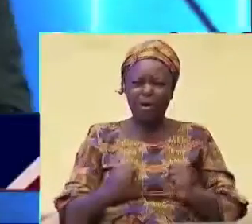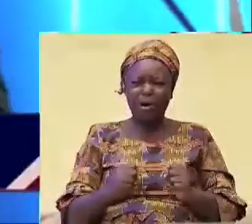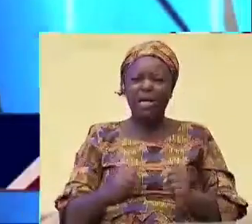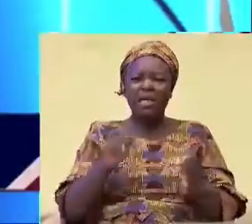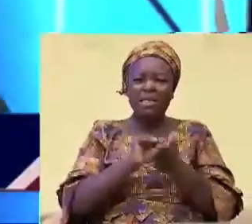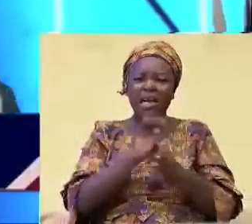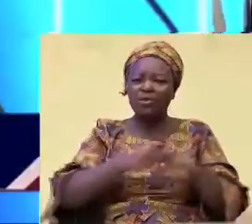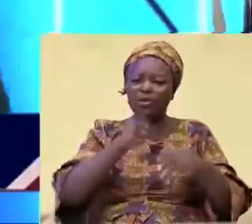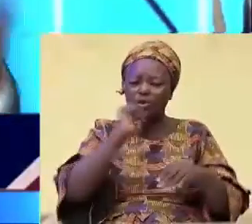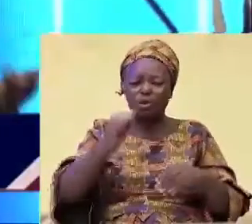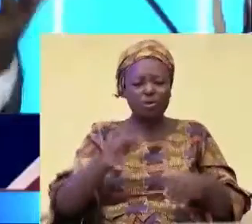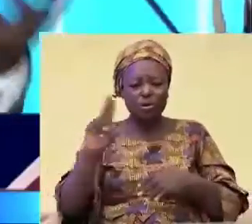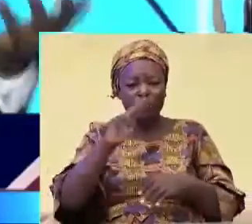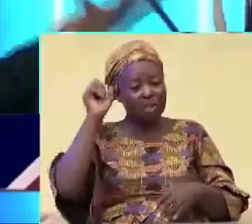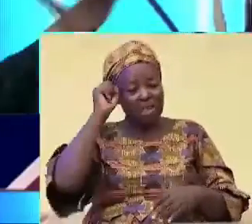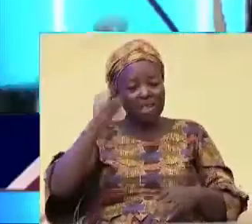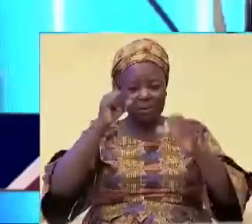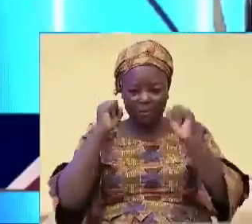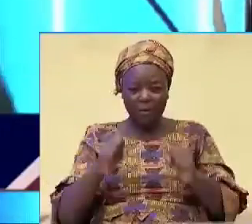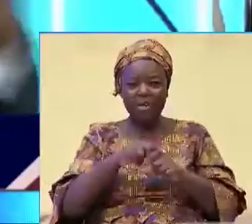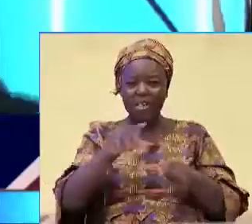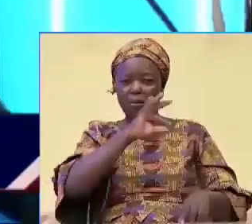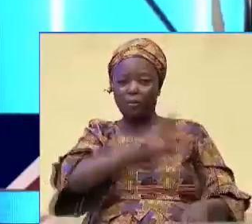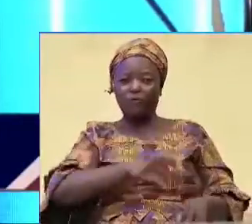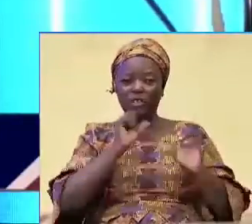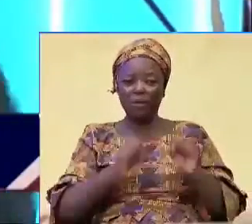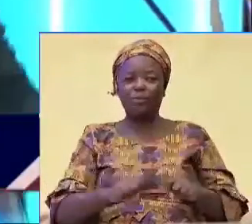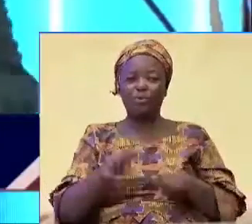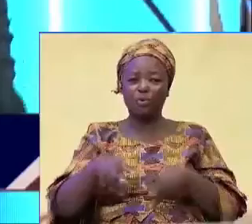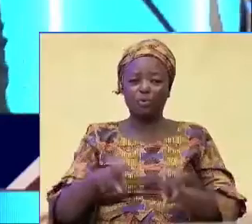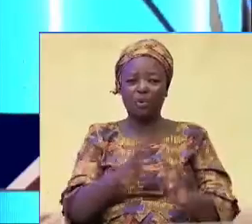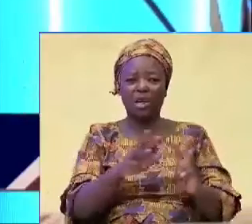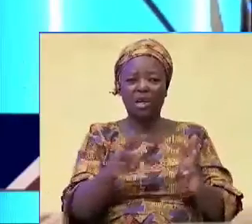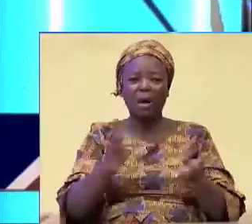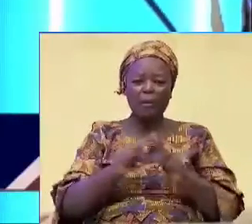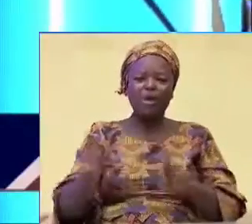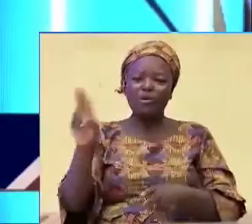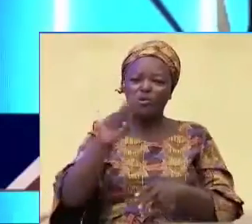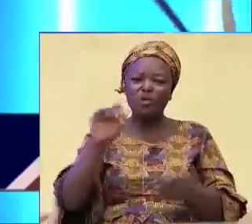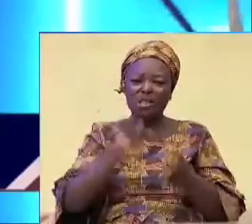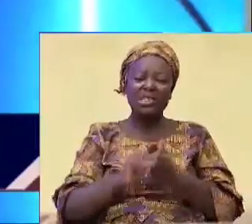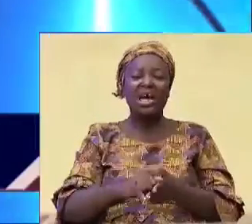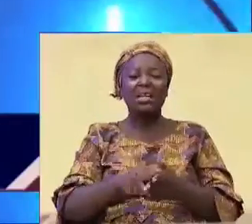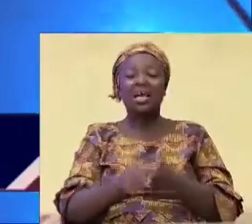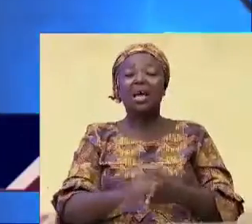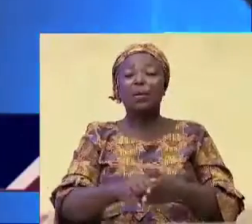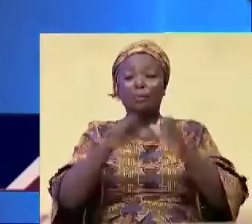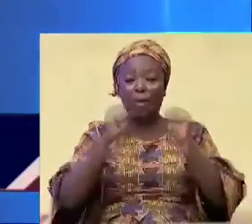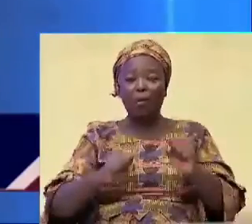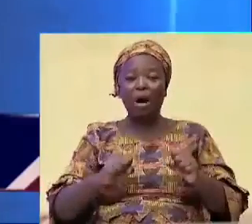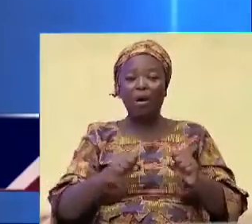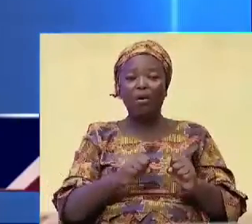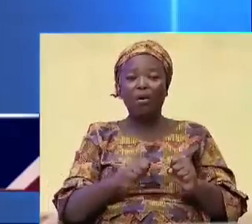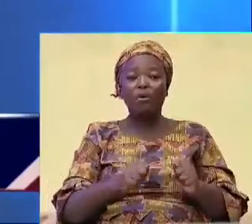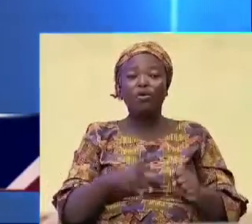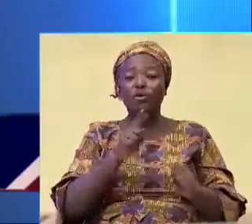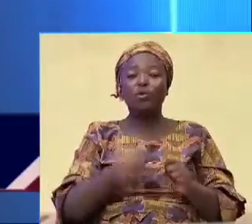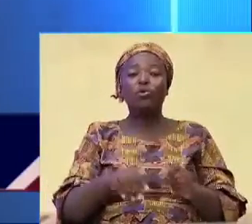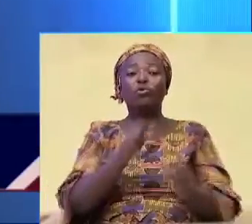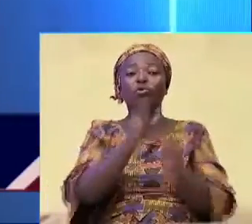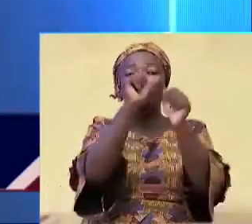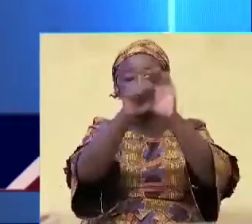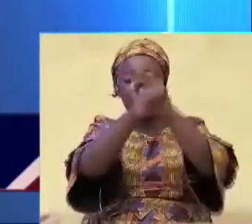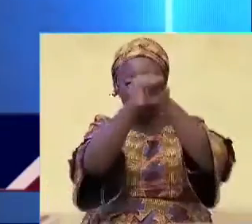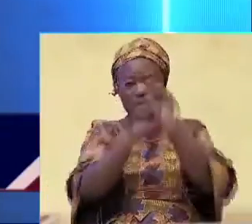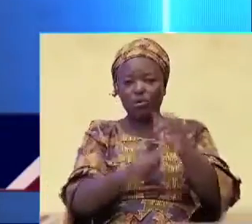all, he does not use all the power profitably. He wants to use the power over less